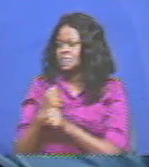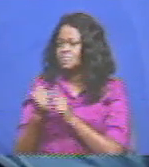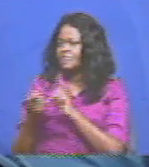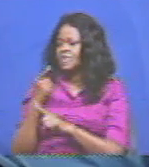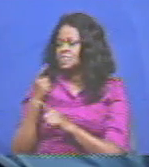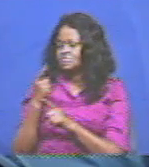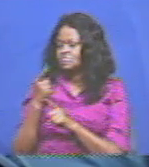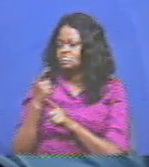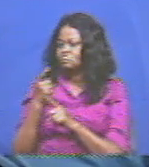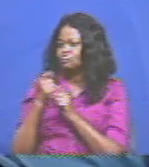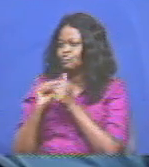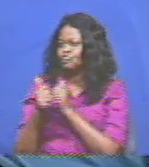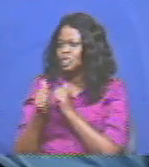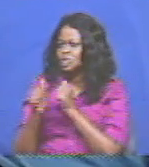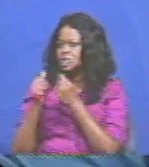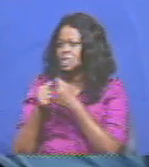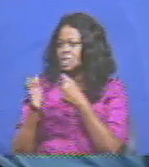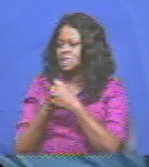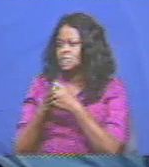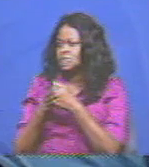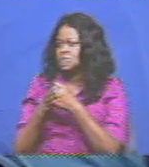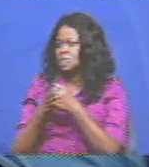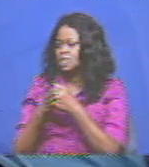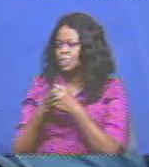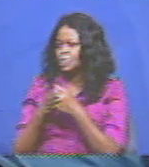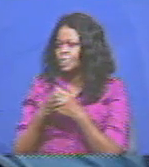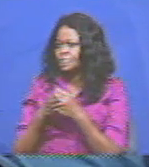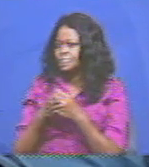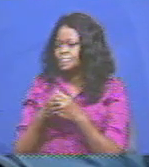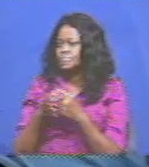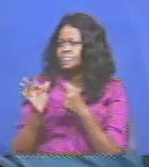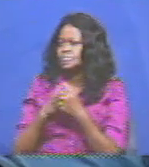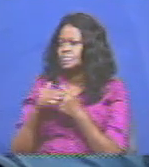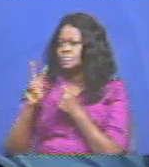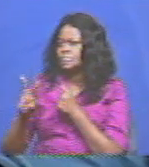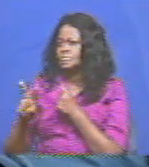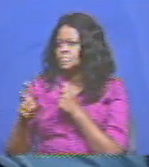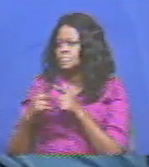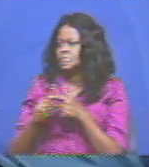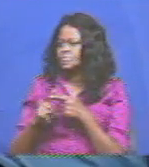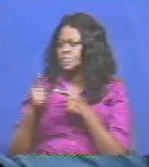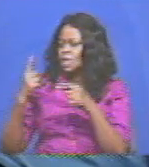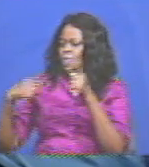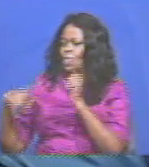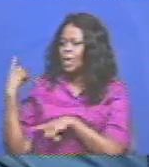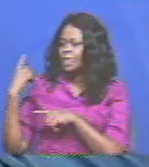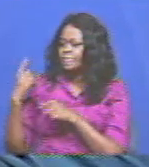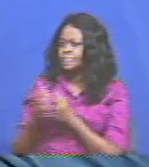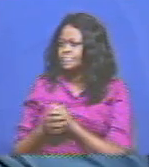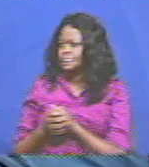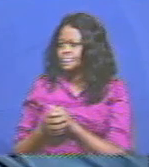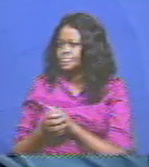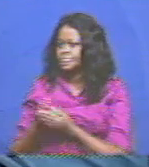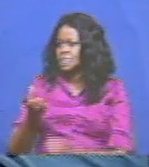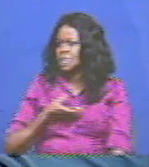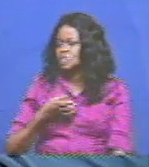on during 1992, and I was unable to capture the councillor seat by